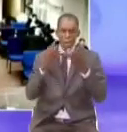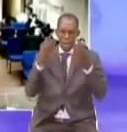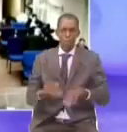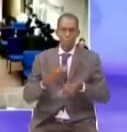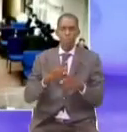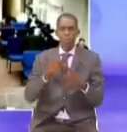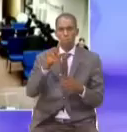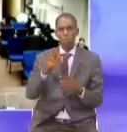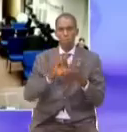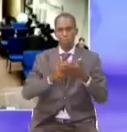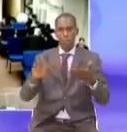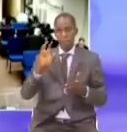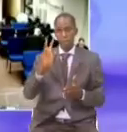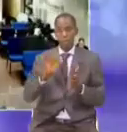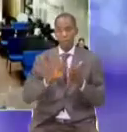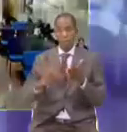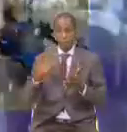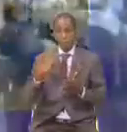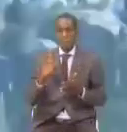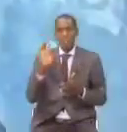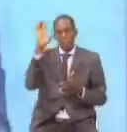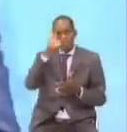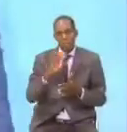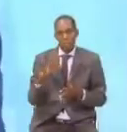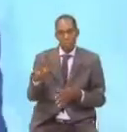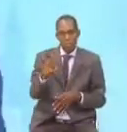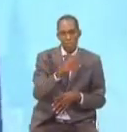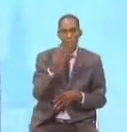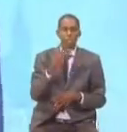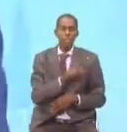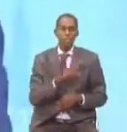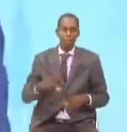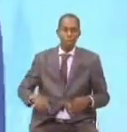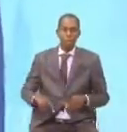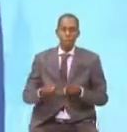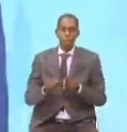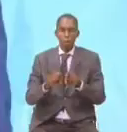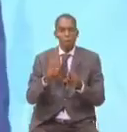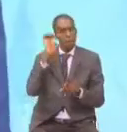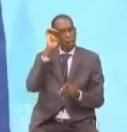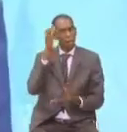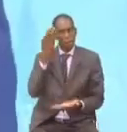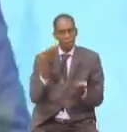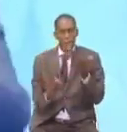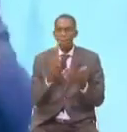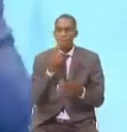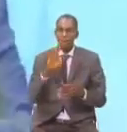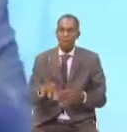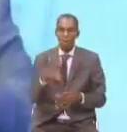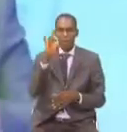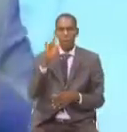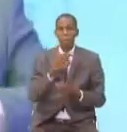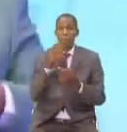verse 6. It says in verse 6, seek ye the Lord while he may be found. When you